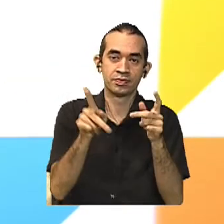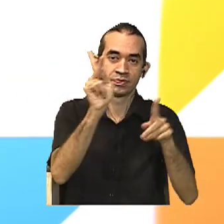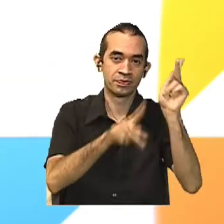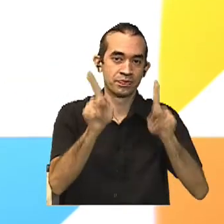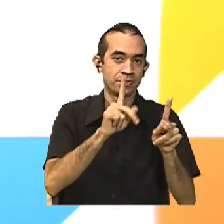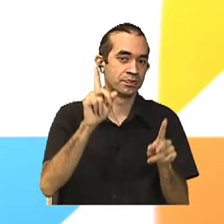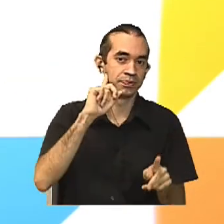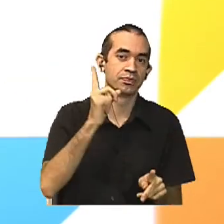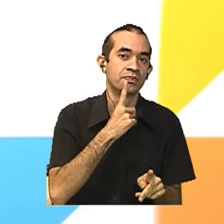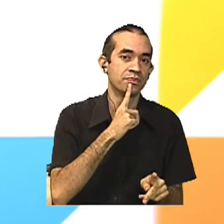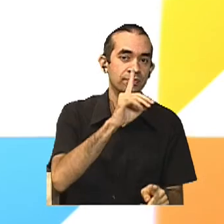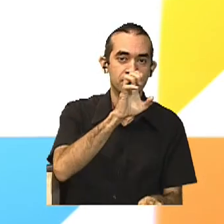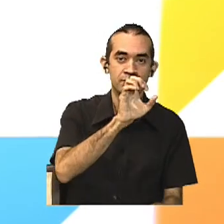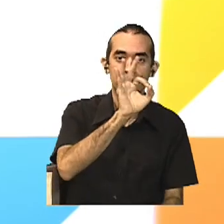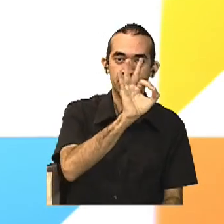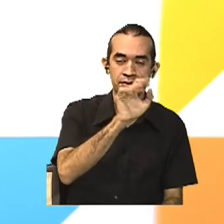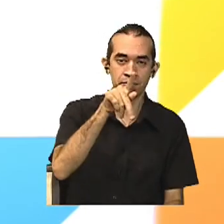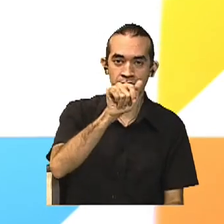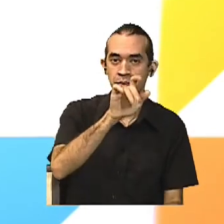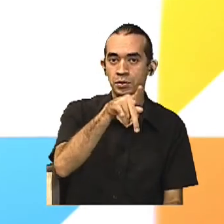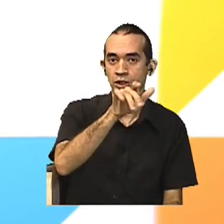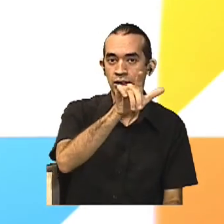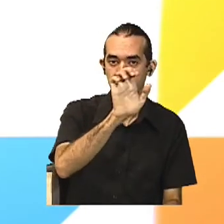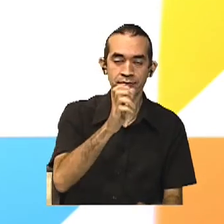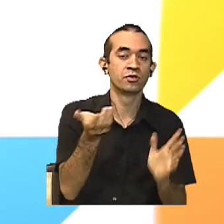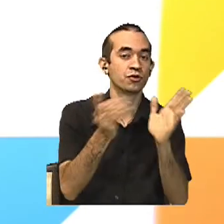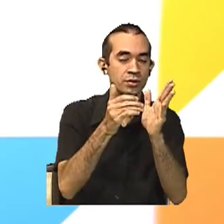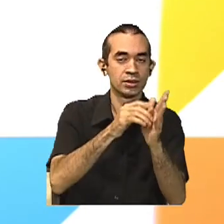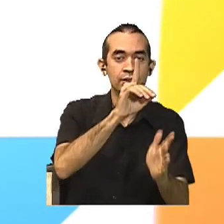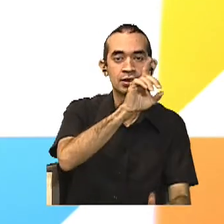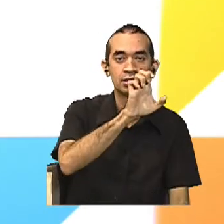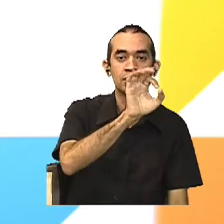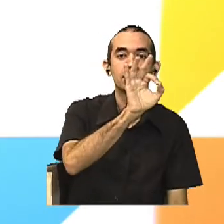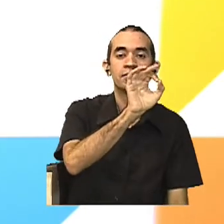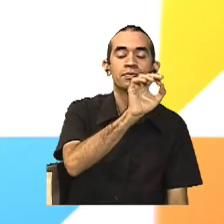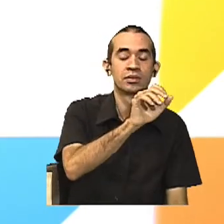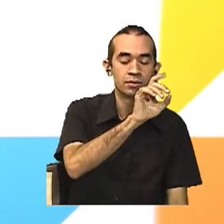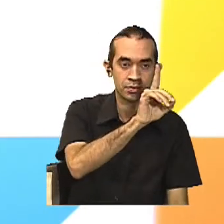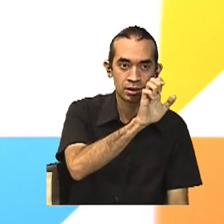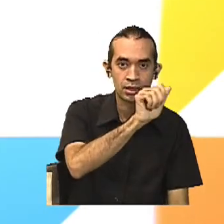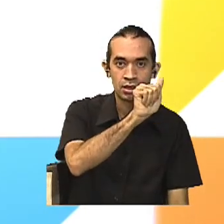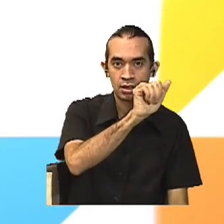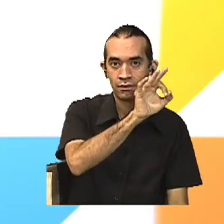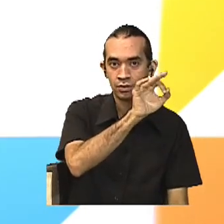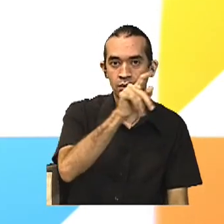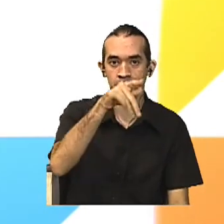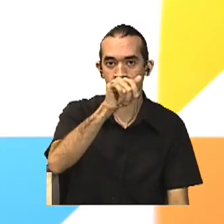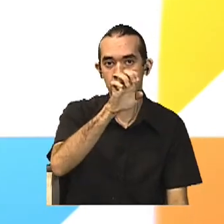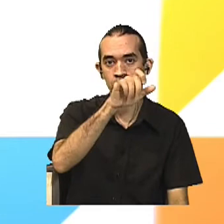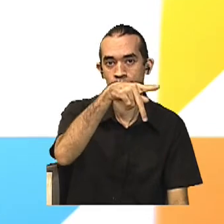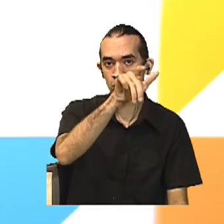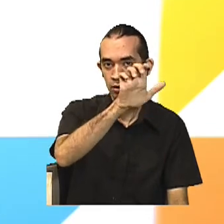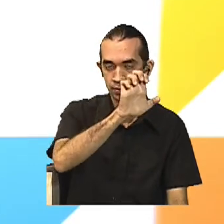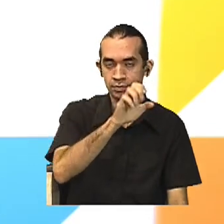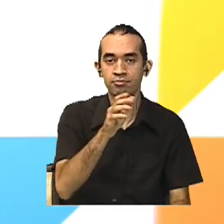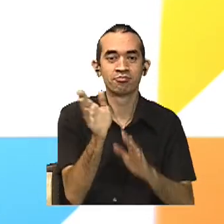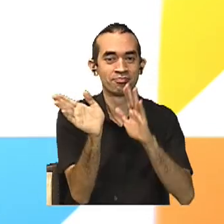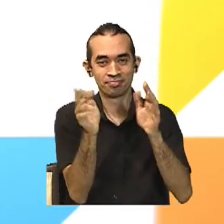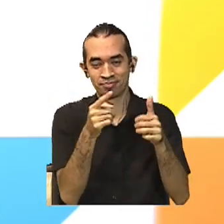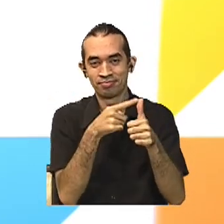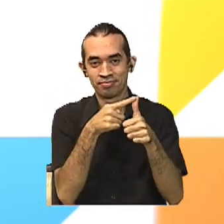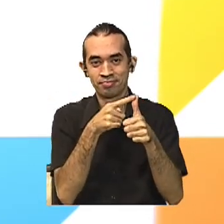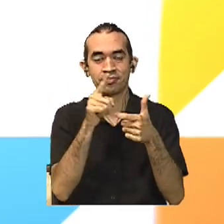deaf people. Okay, repeat, deaf people. Now you